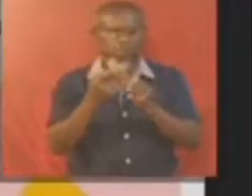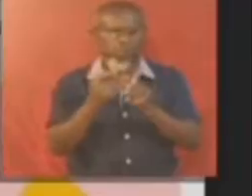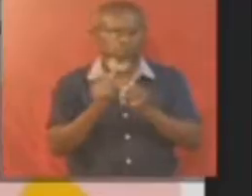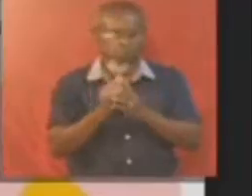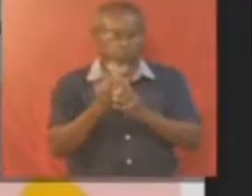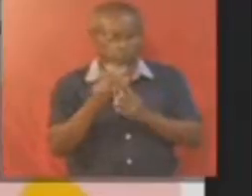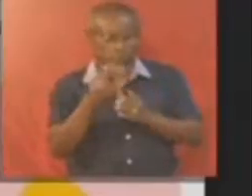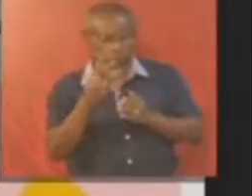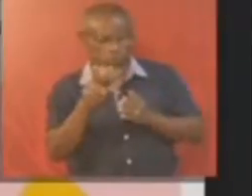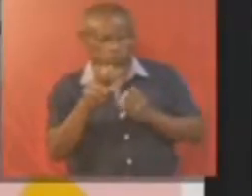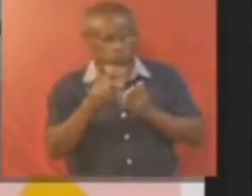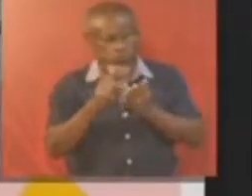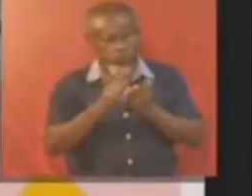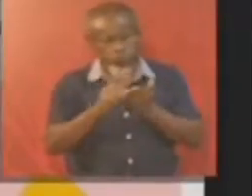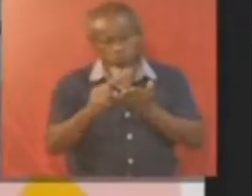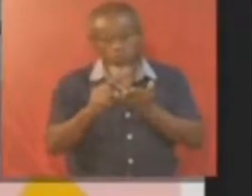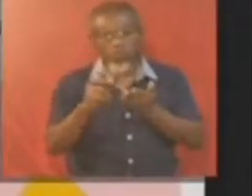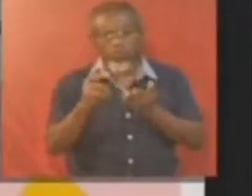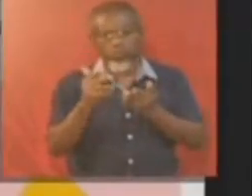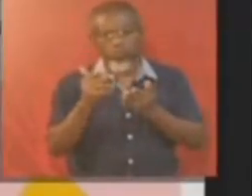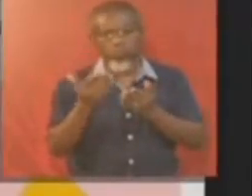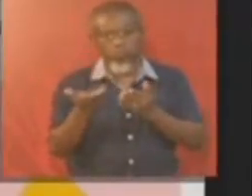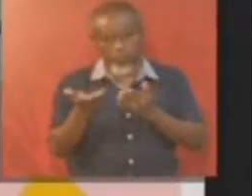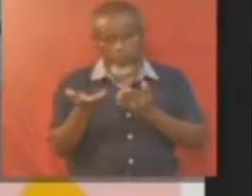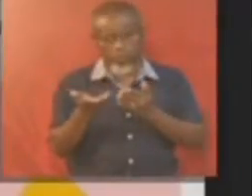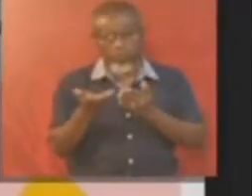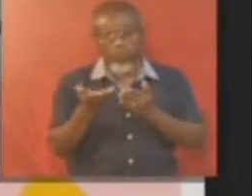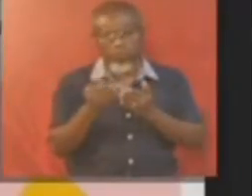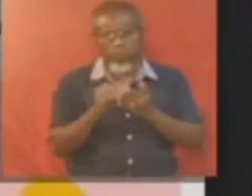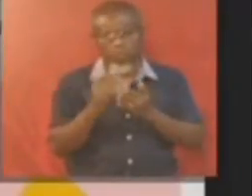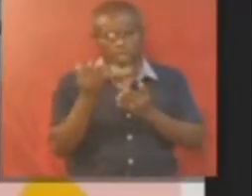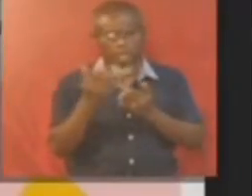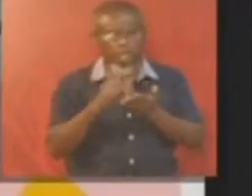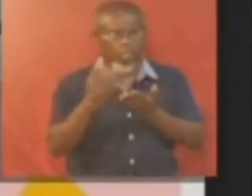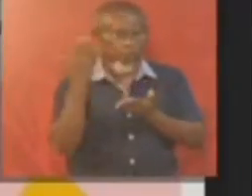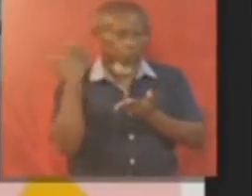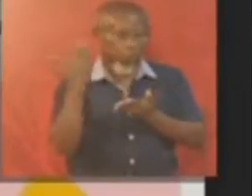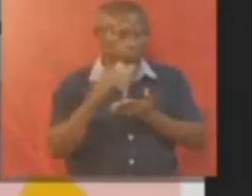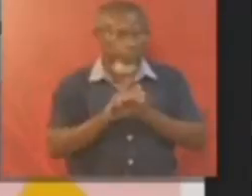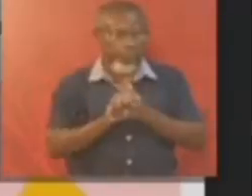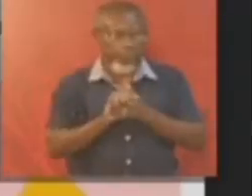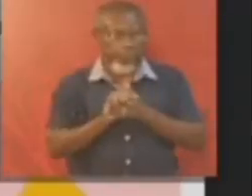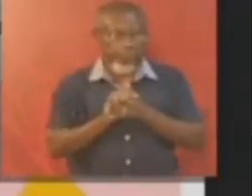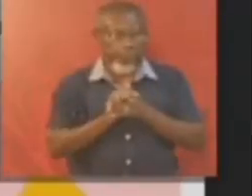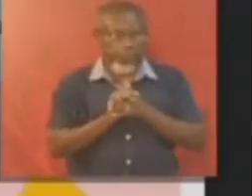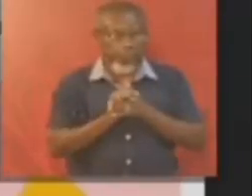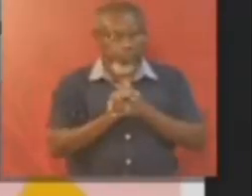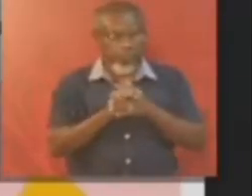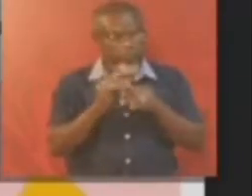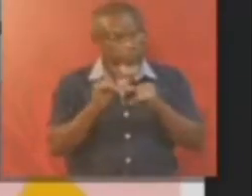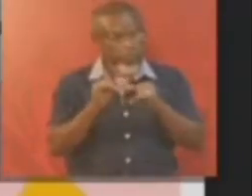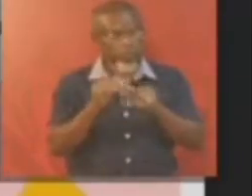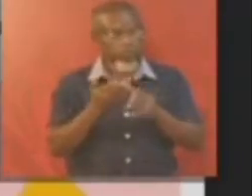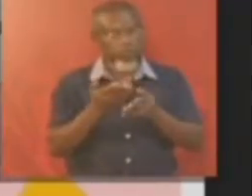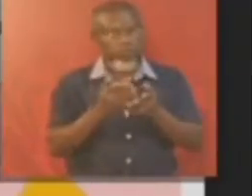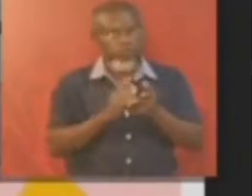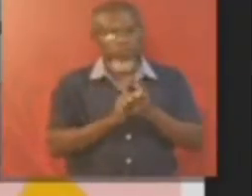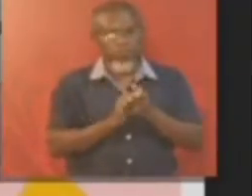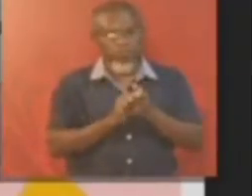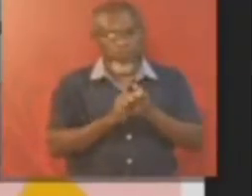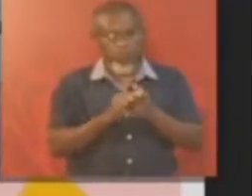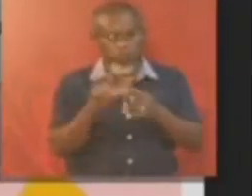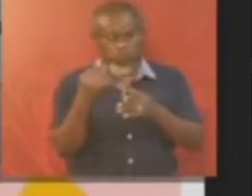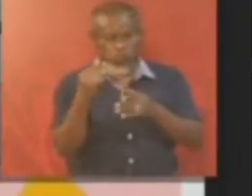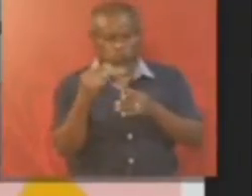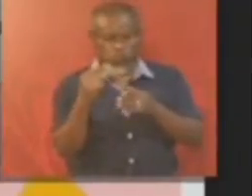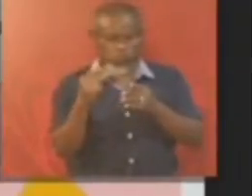we see that graph going all the way up in August and September, and back down again into the green control zone. We are at a very low level at this point in